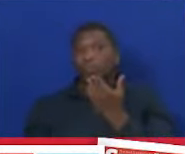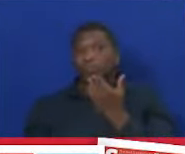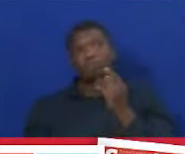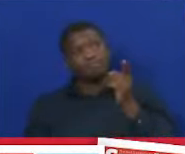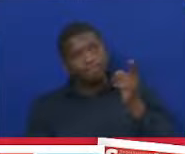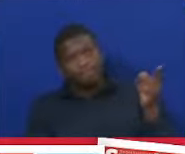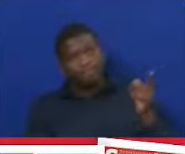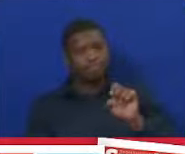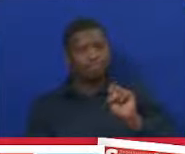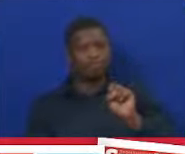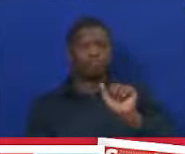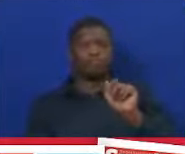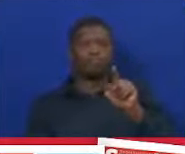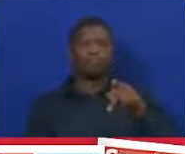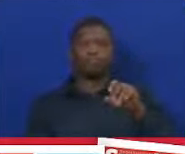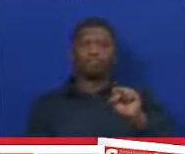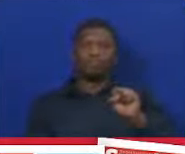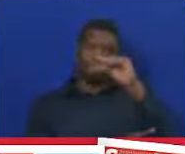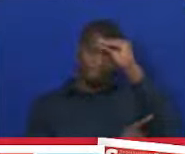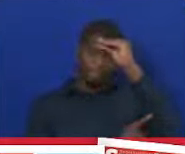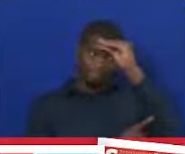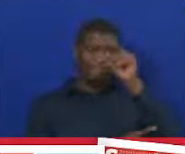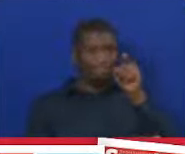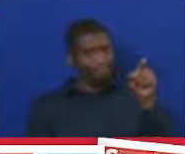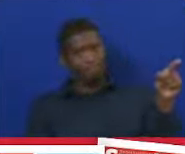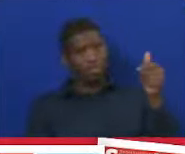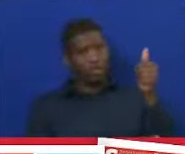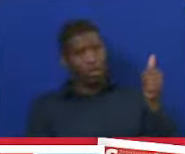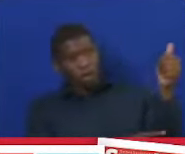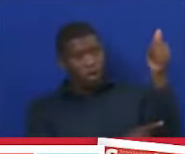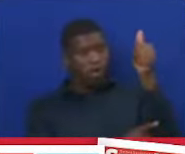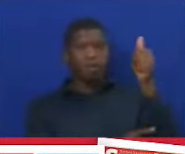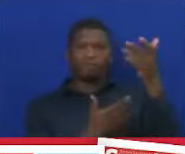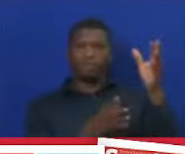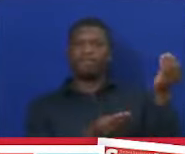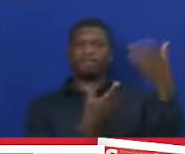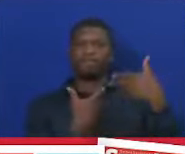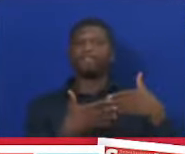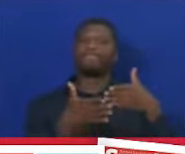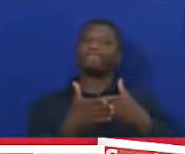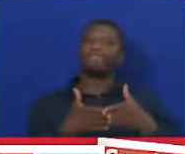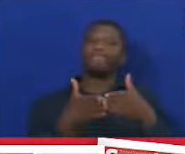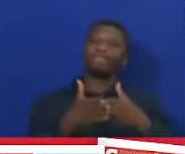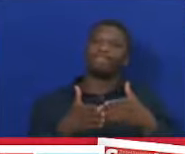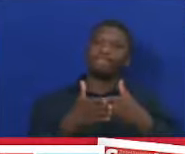specifically the high-ranking officers, and also from the side of the